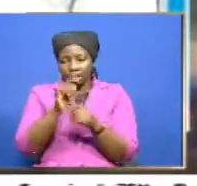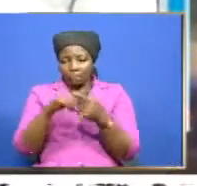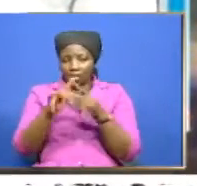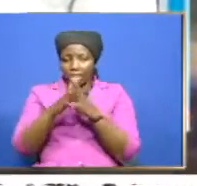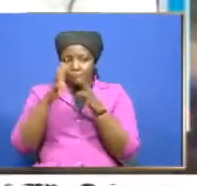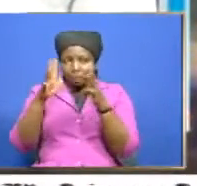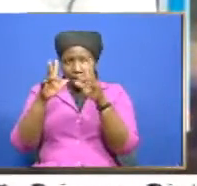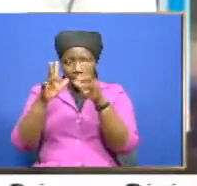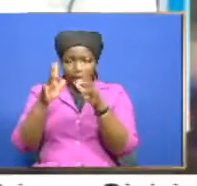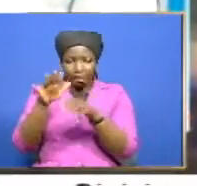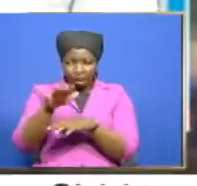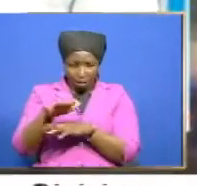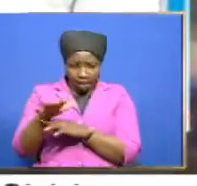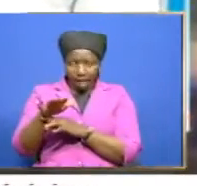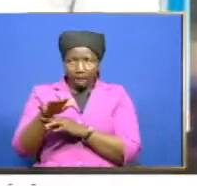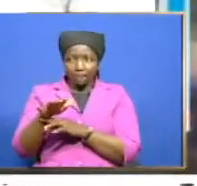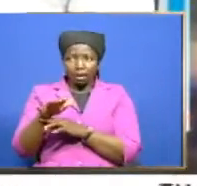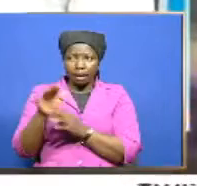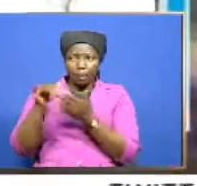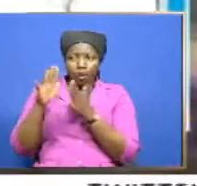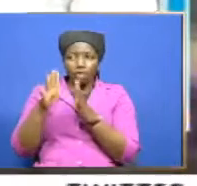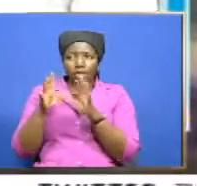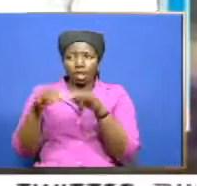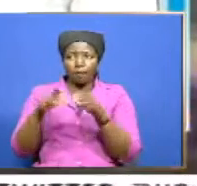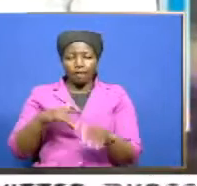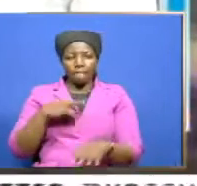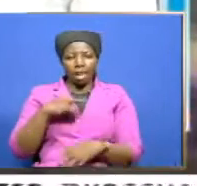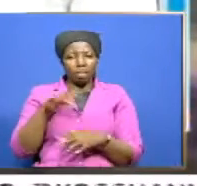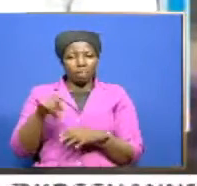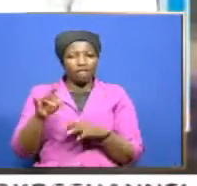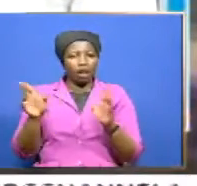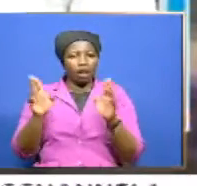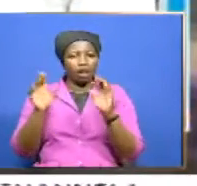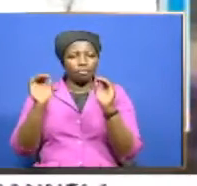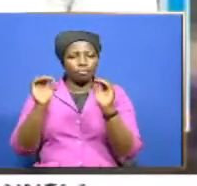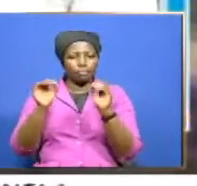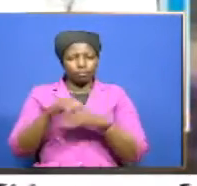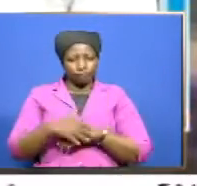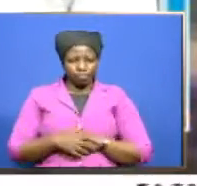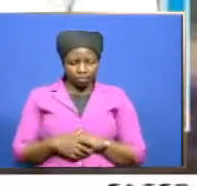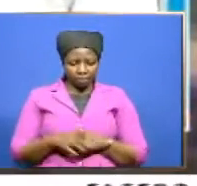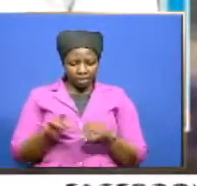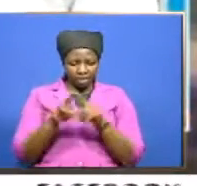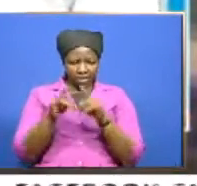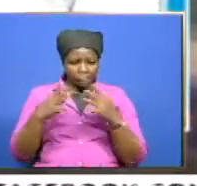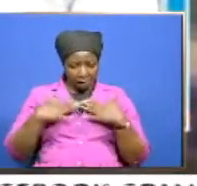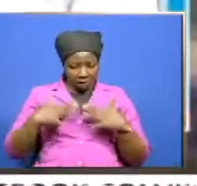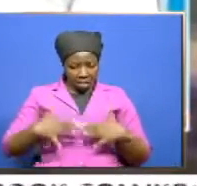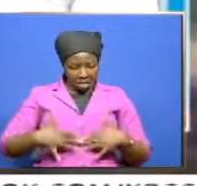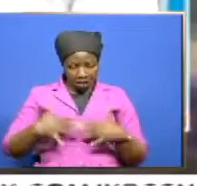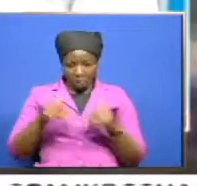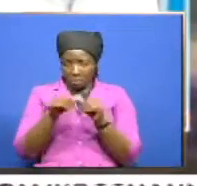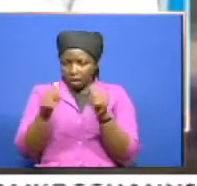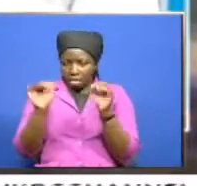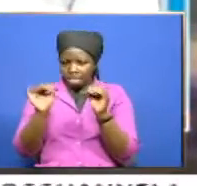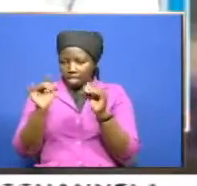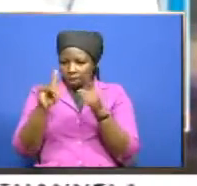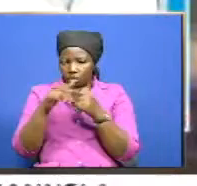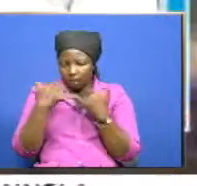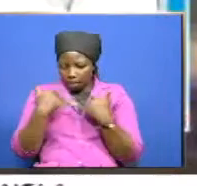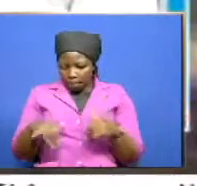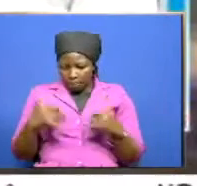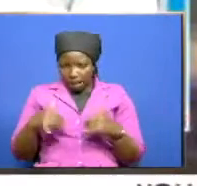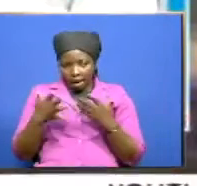most of the clubs felt that they were not ready from a strength and conditioning point of view or physically to be able to play now. Now, there